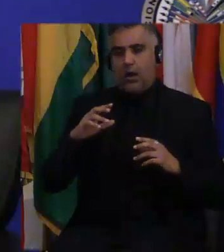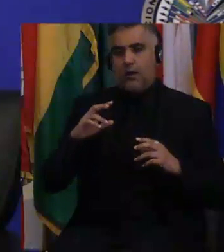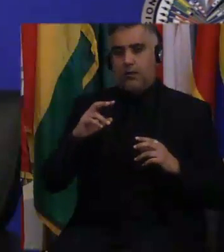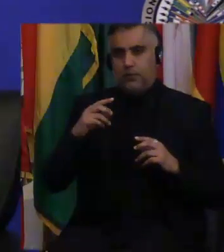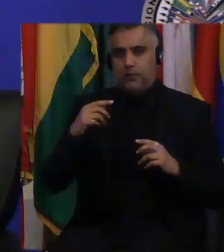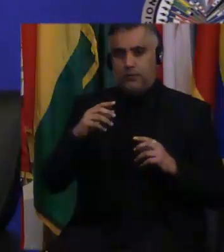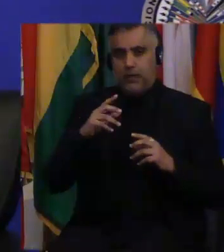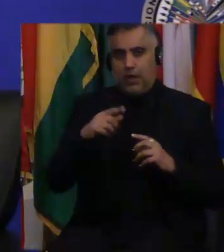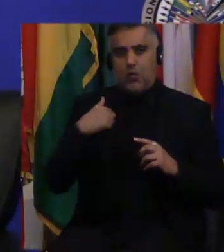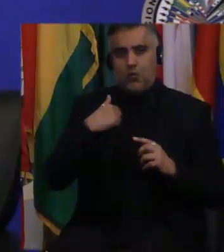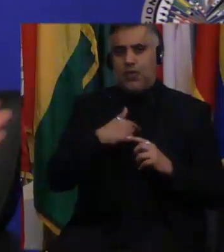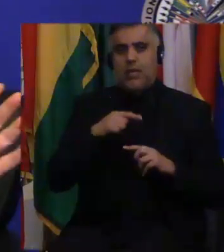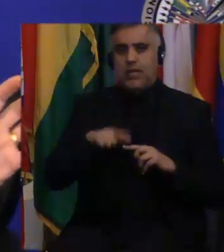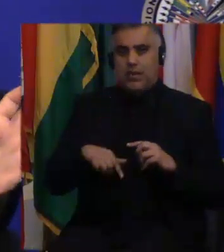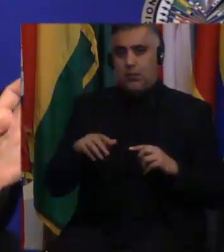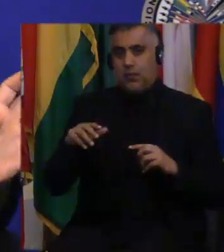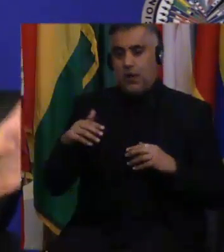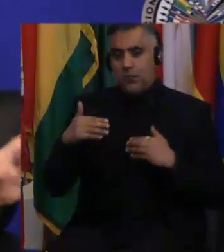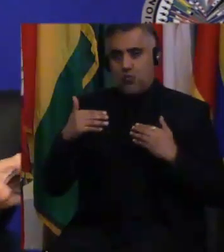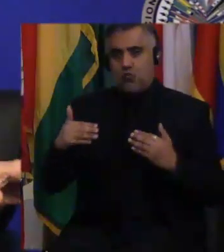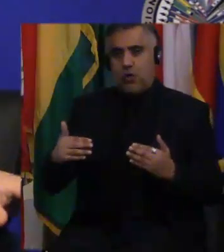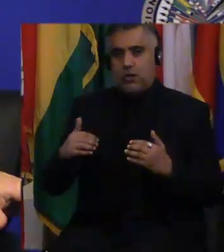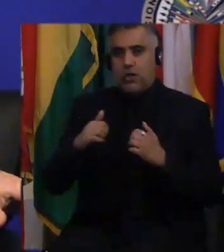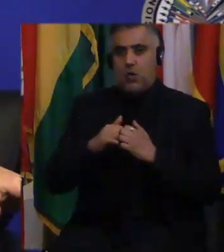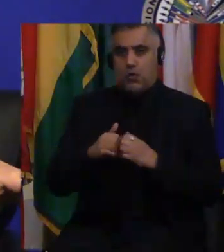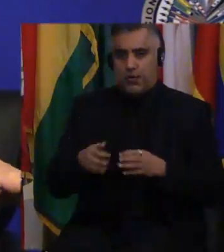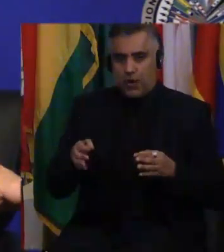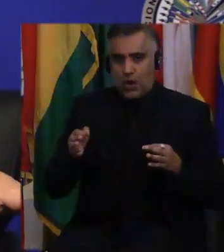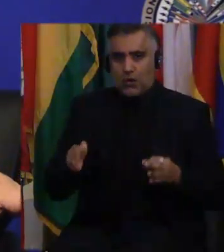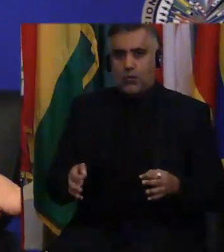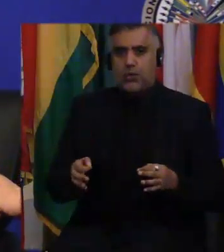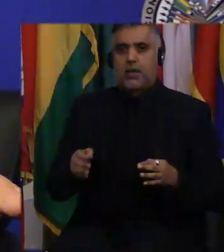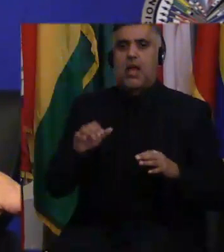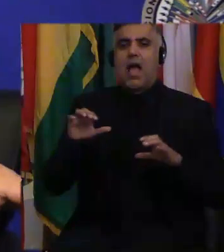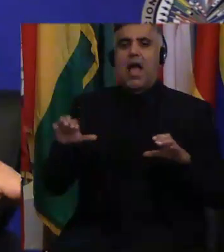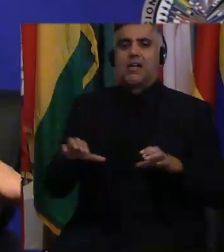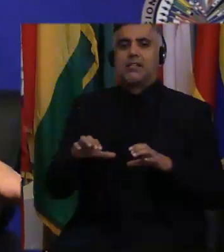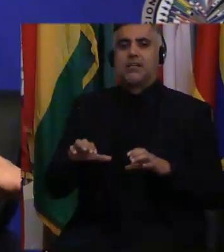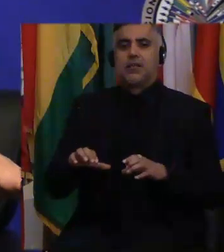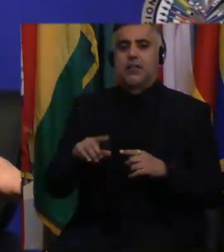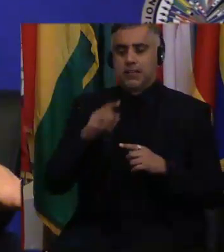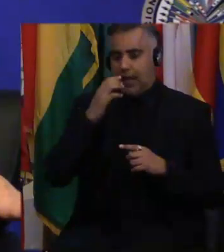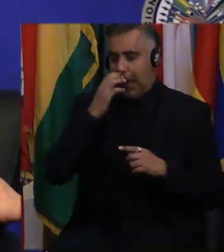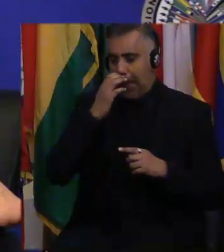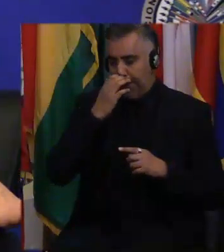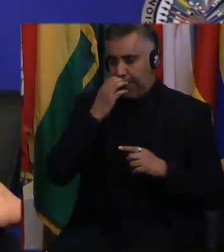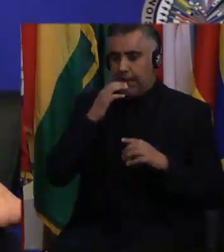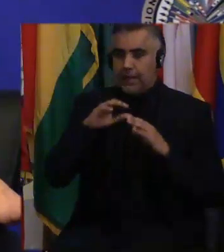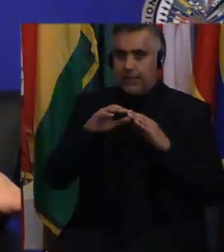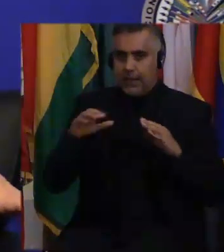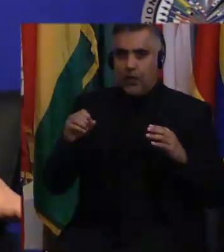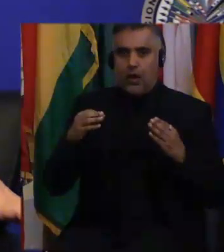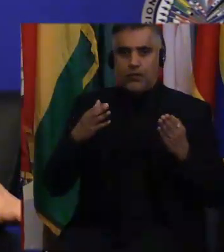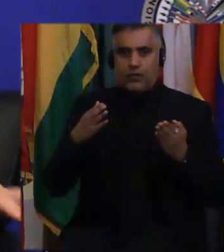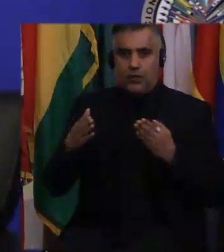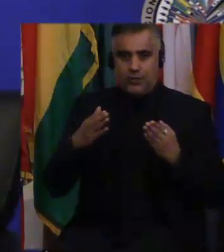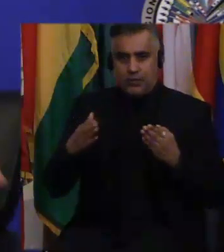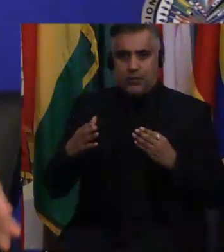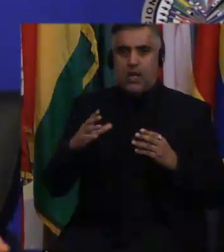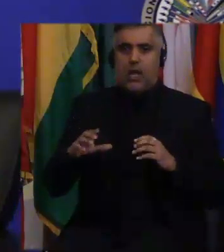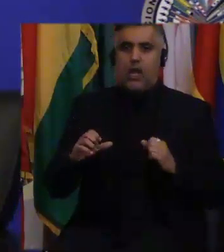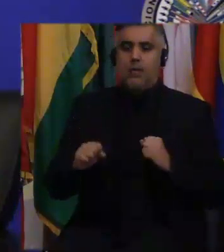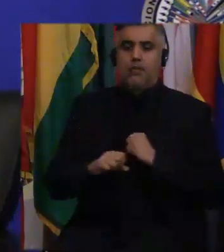organizations, we are really not able to progress with concrete activities at level of services